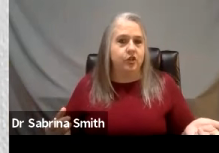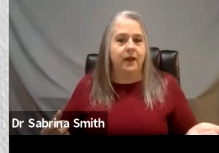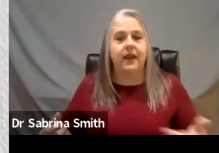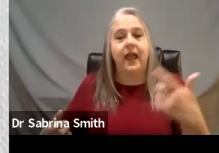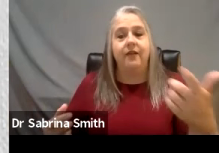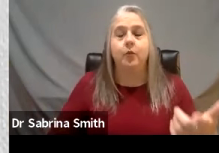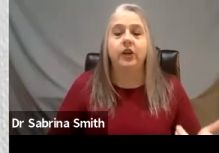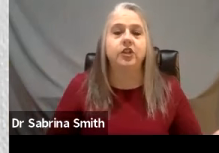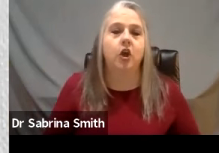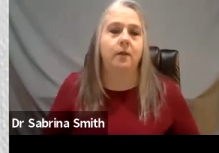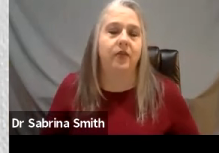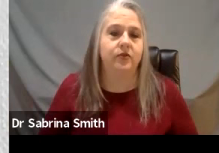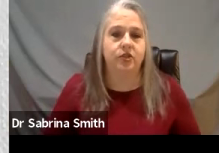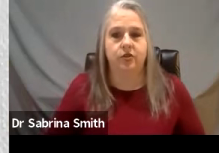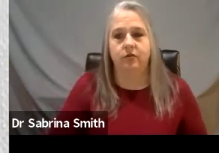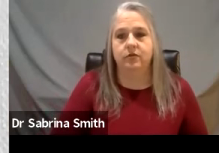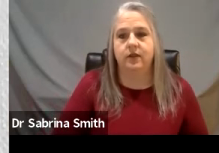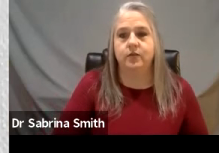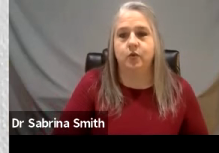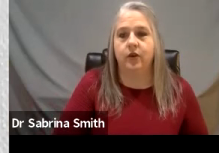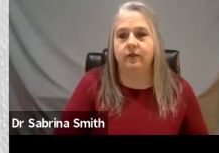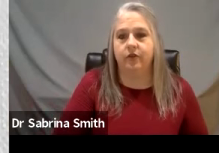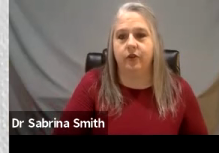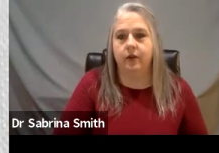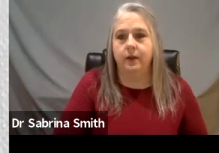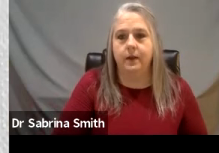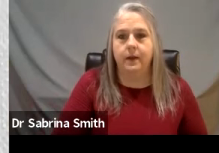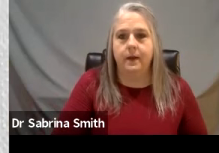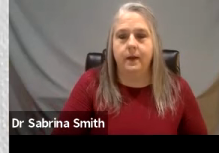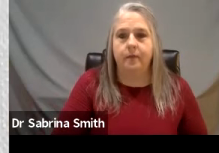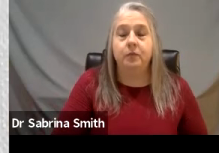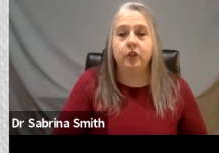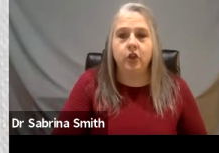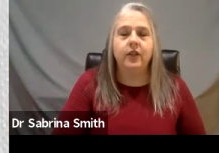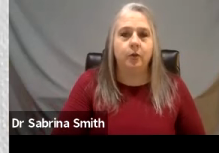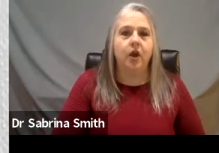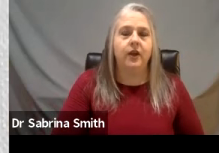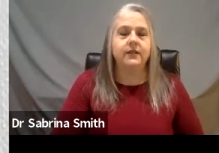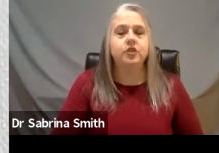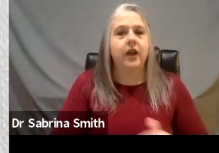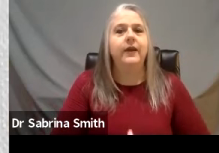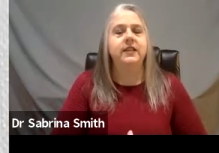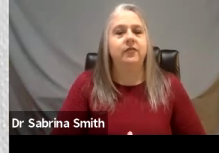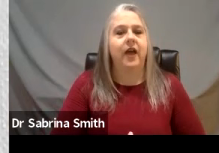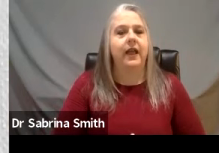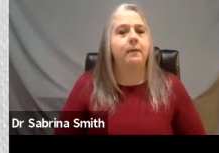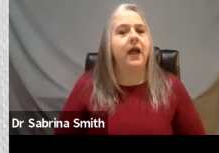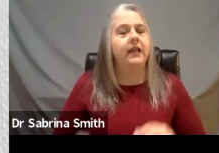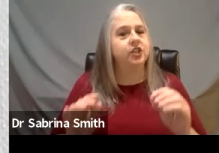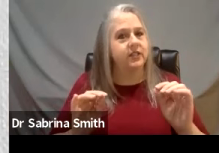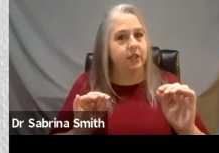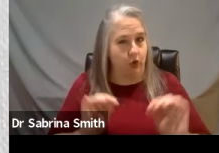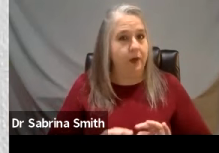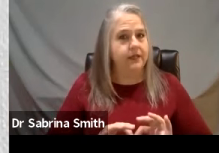other things you might not have. And we're going to talk about those too as we're working further. But look at your product and try to identify, am